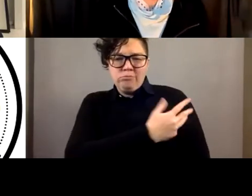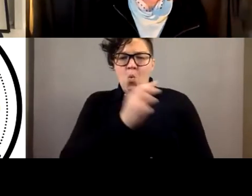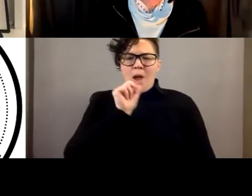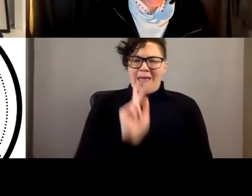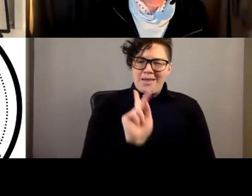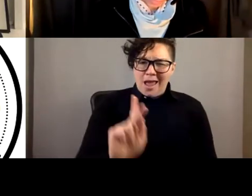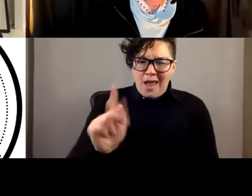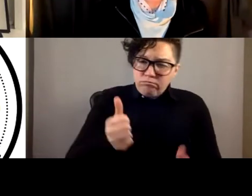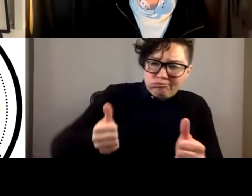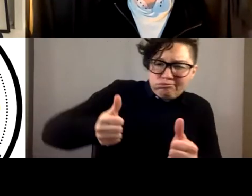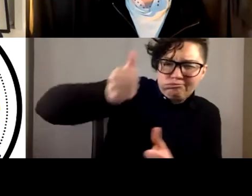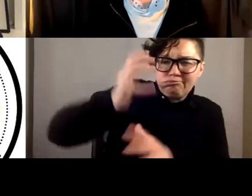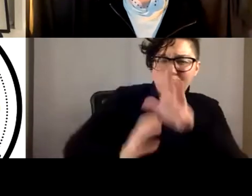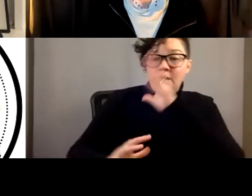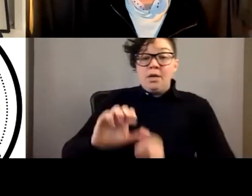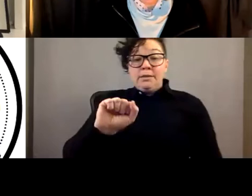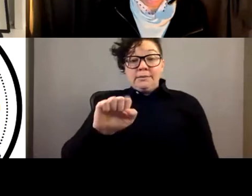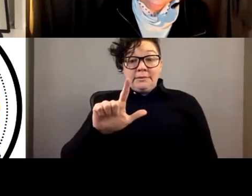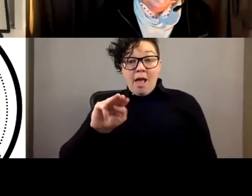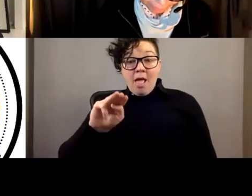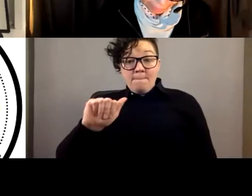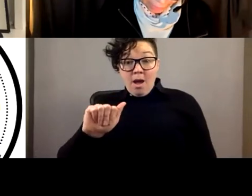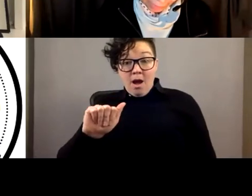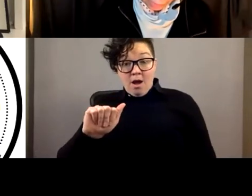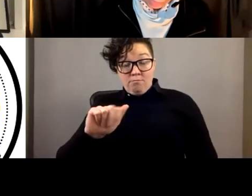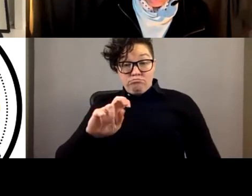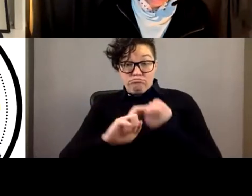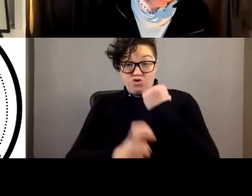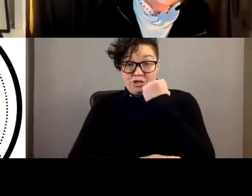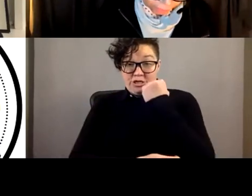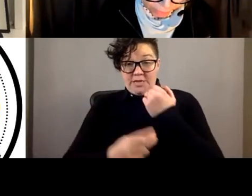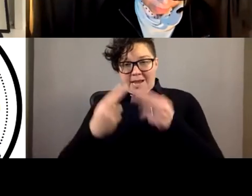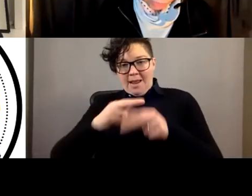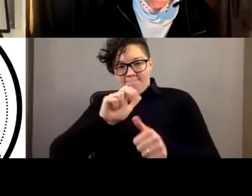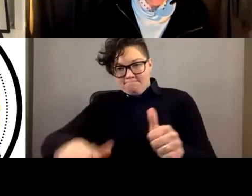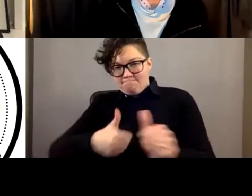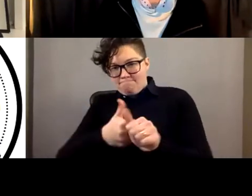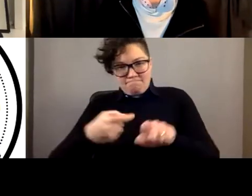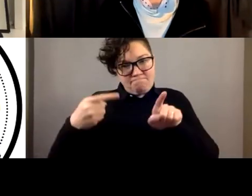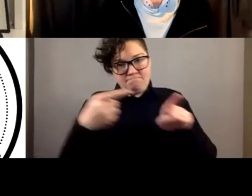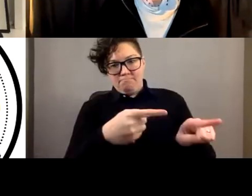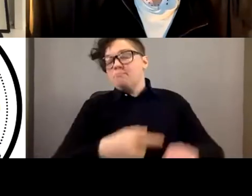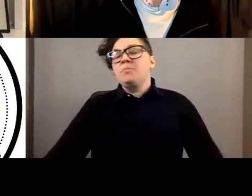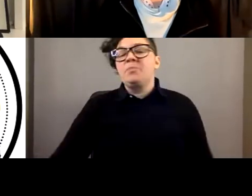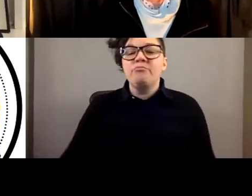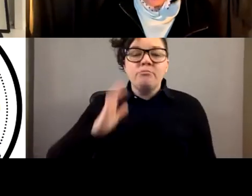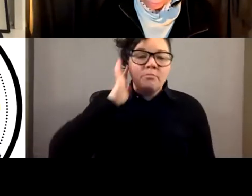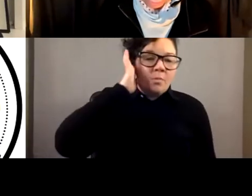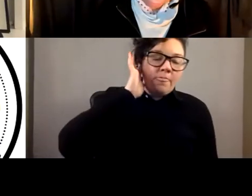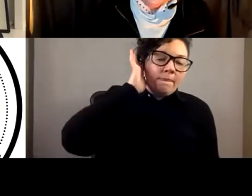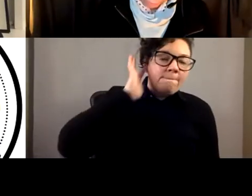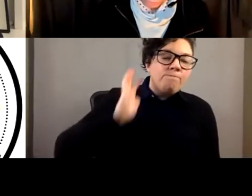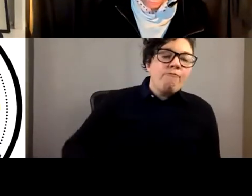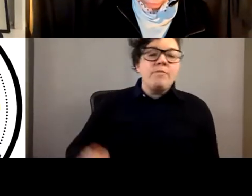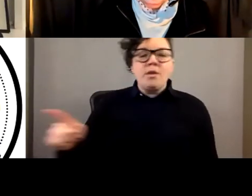whom Selma's Bloody Sunday Bridge is named. And Carolyn Randall Williams wrote an